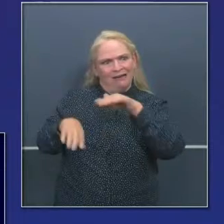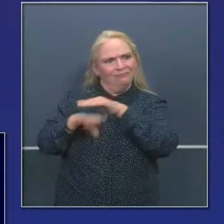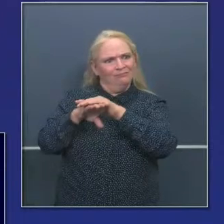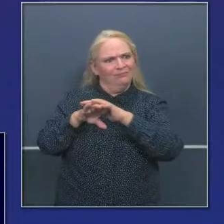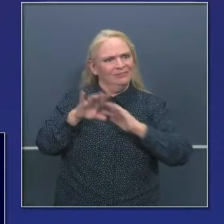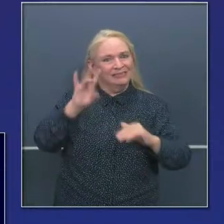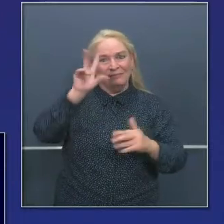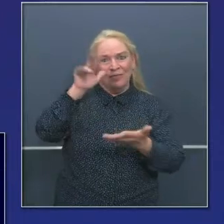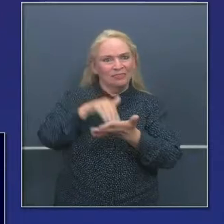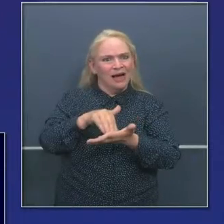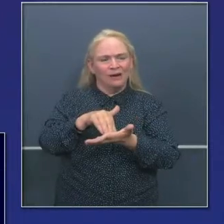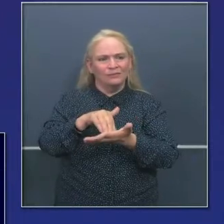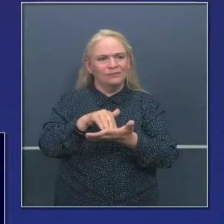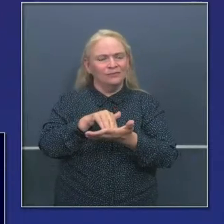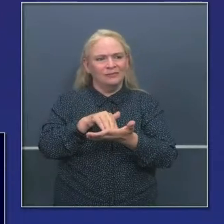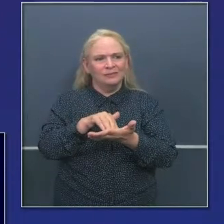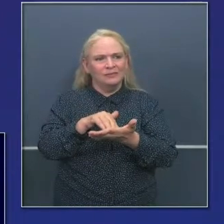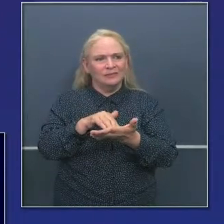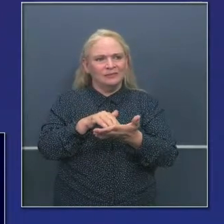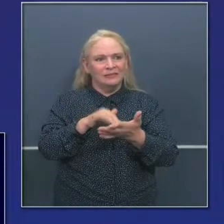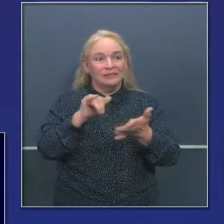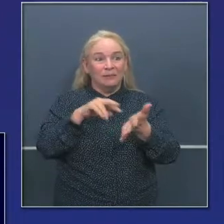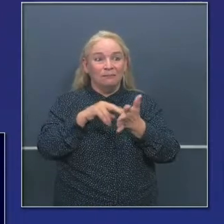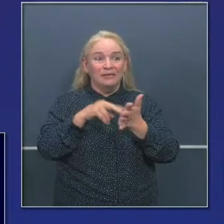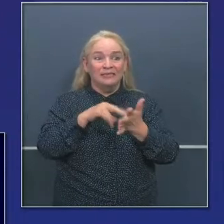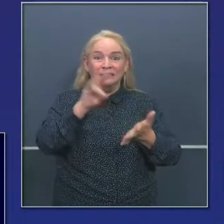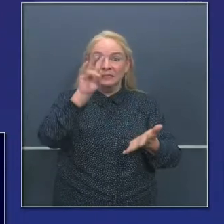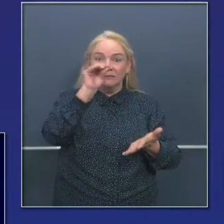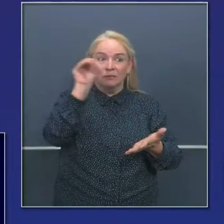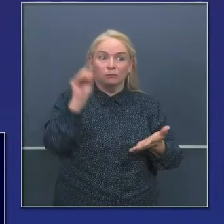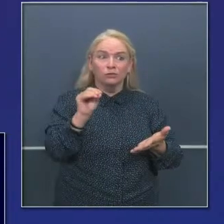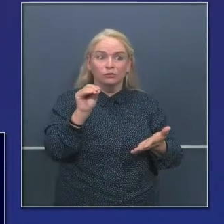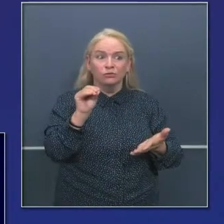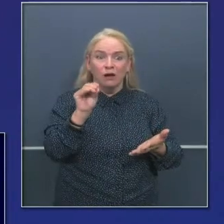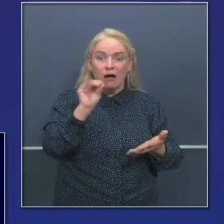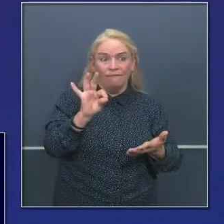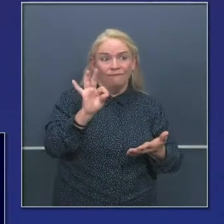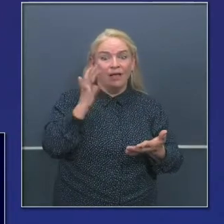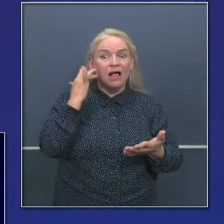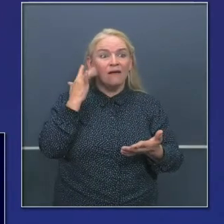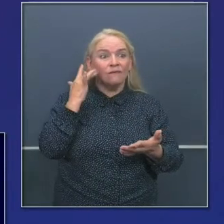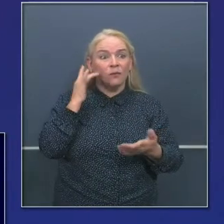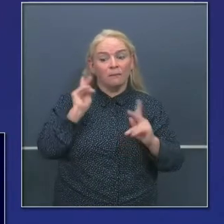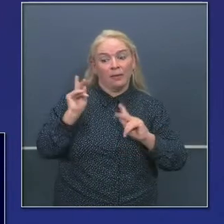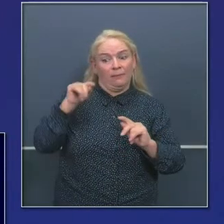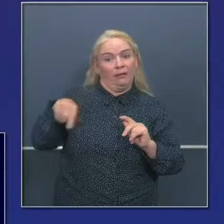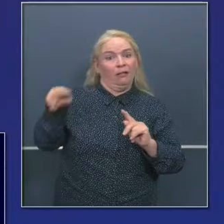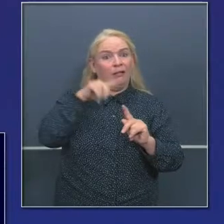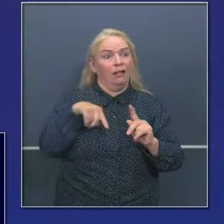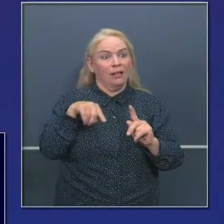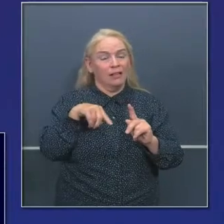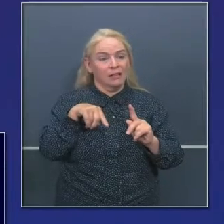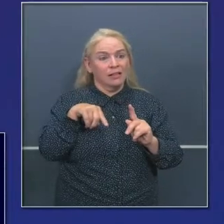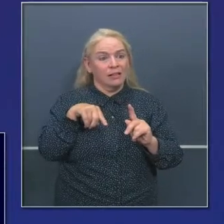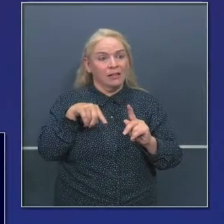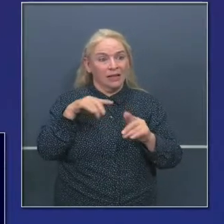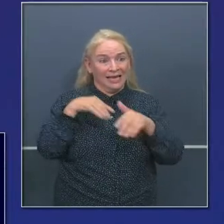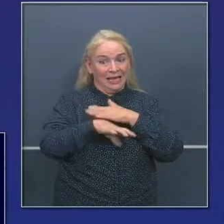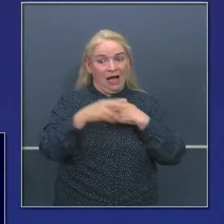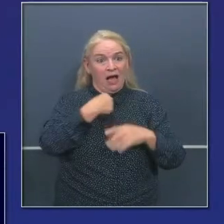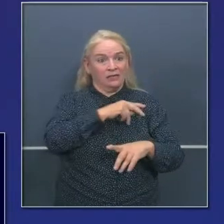73,867. So again, that represents about 7% of the total population of our current hospital